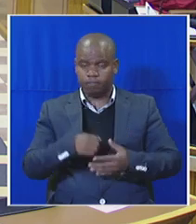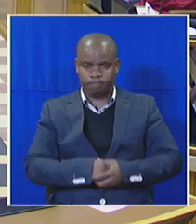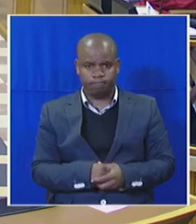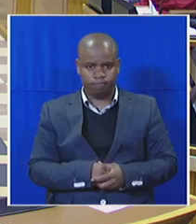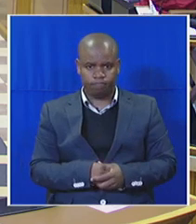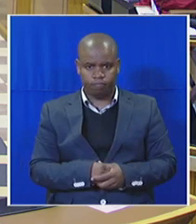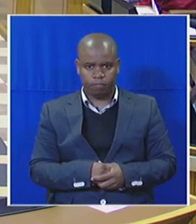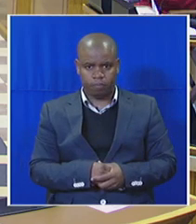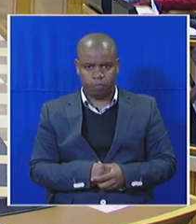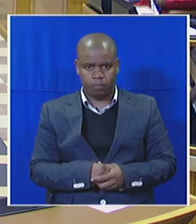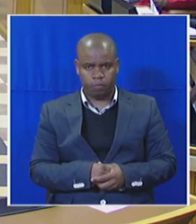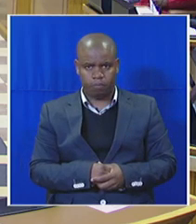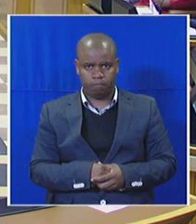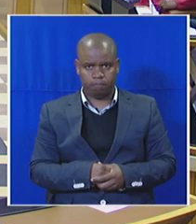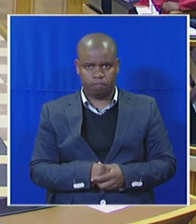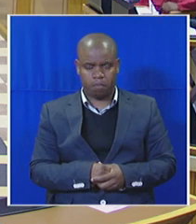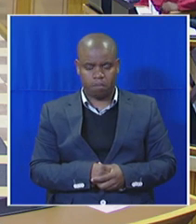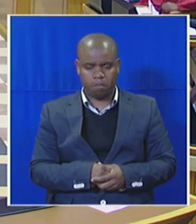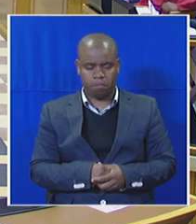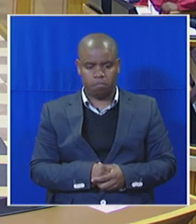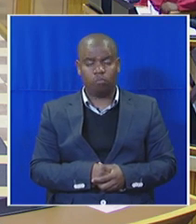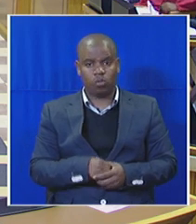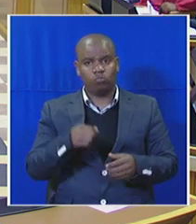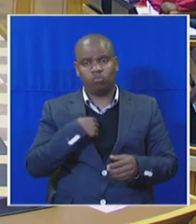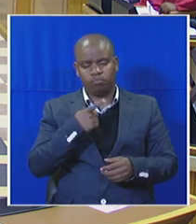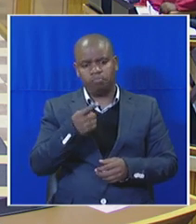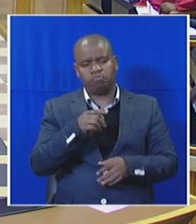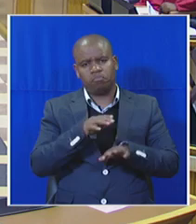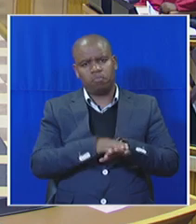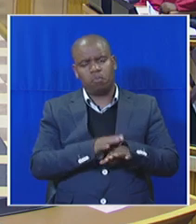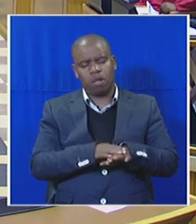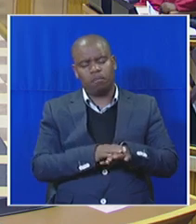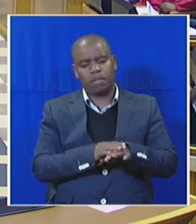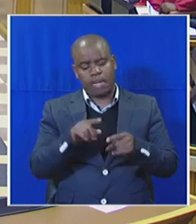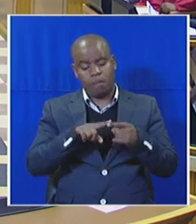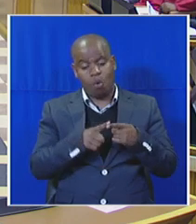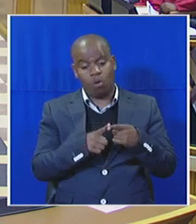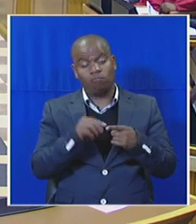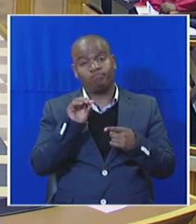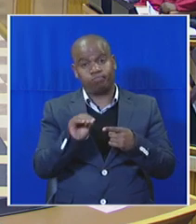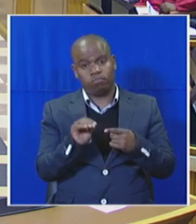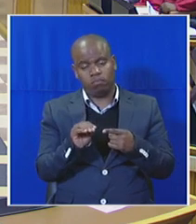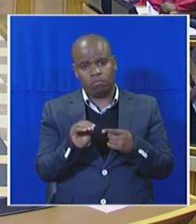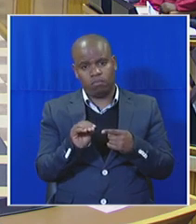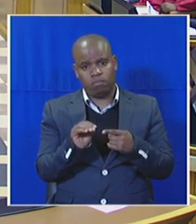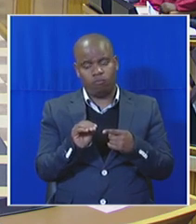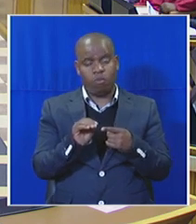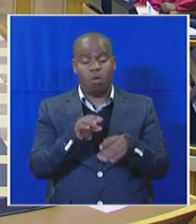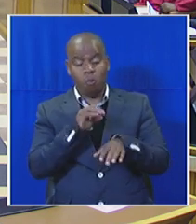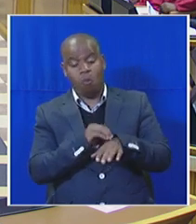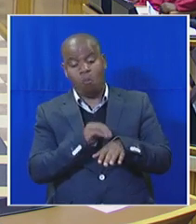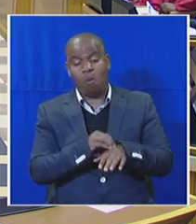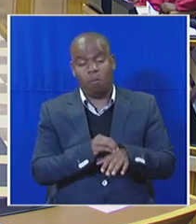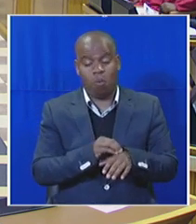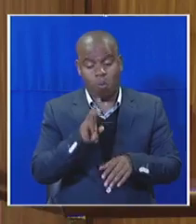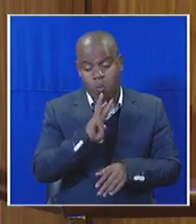addressing a meeting during the recent G8 in Turkey. He makes the point that the problems facing the